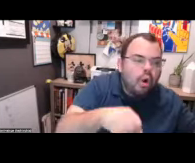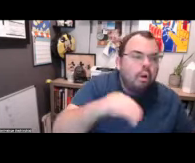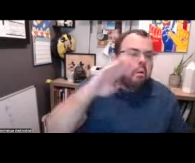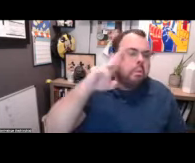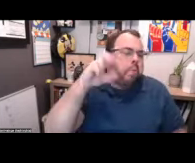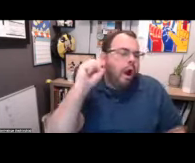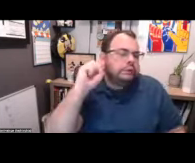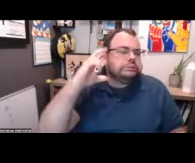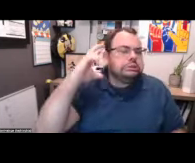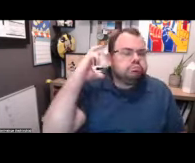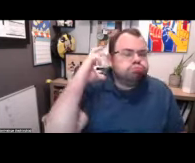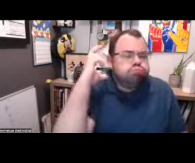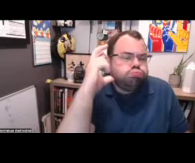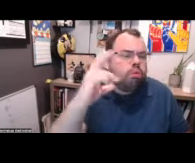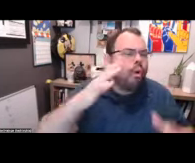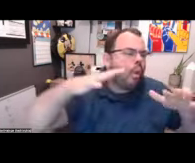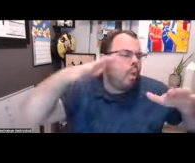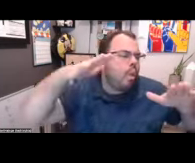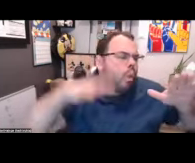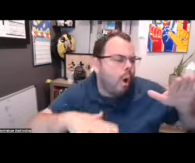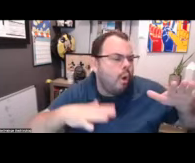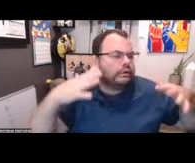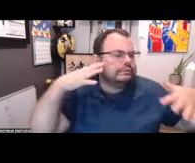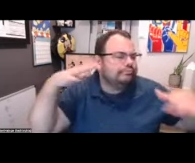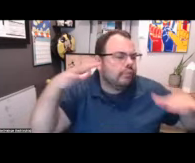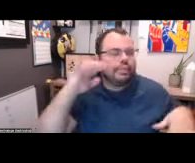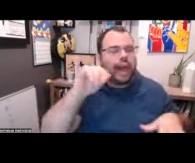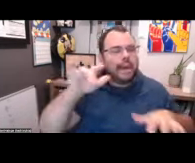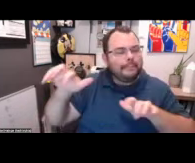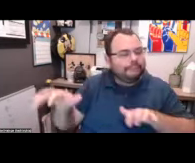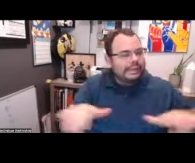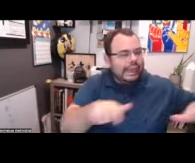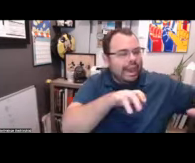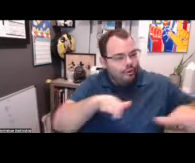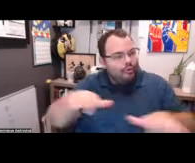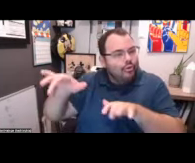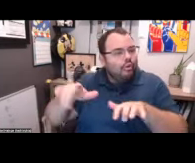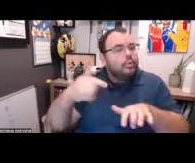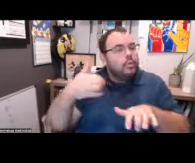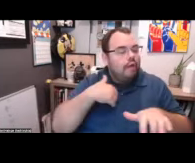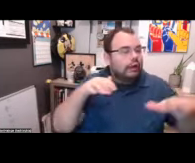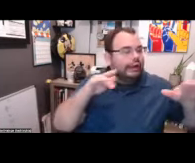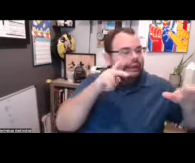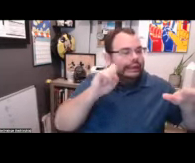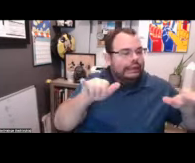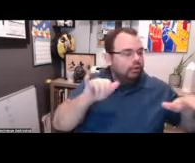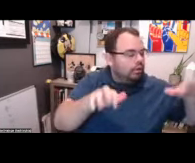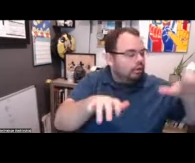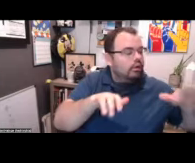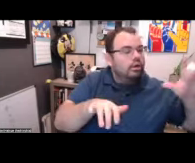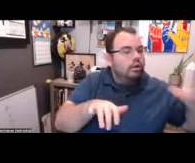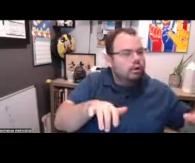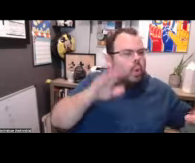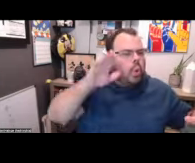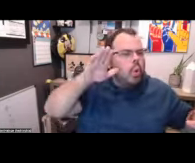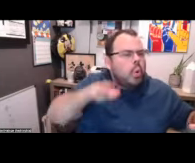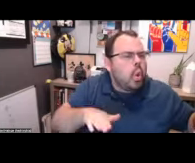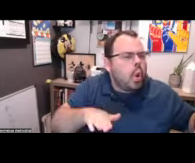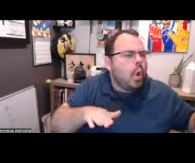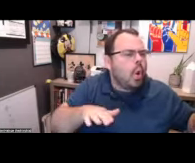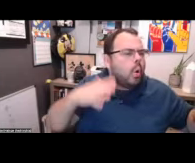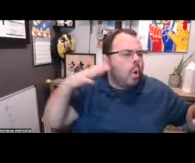of the pitch you hear. Whether it's a train, or it's a low frequency or high frequency, pianos, birds,